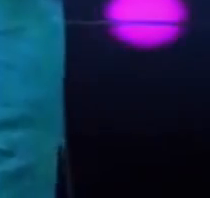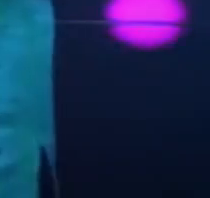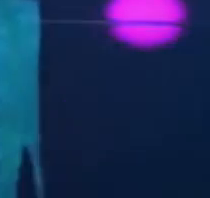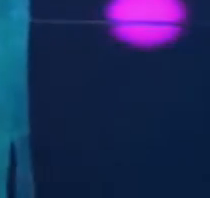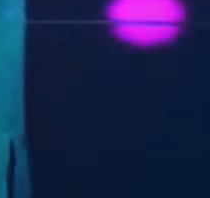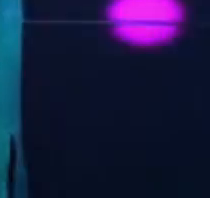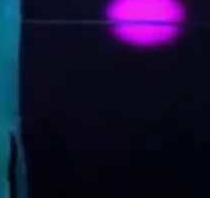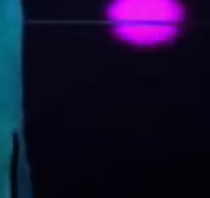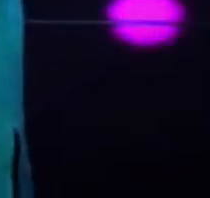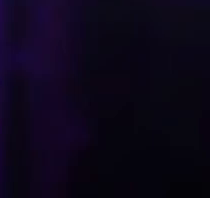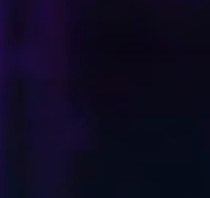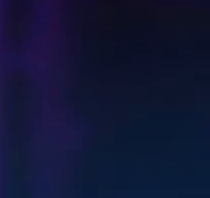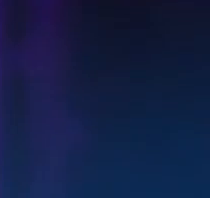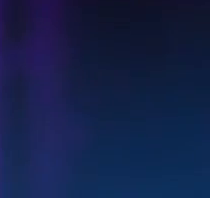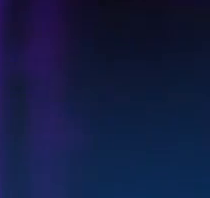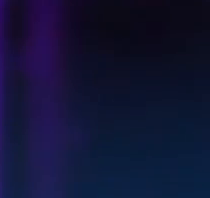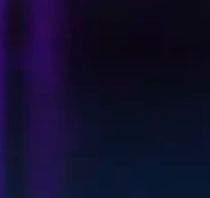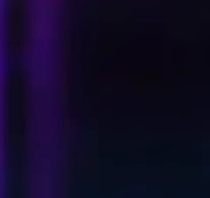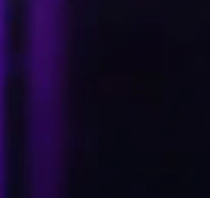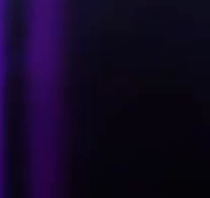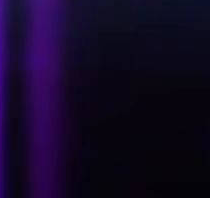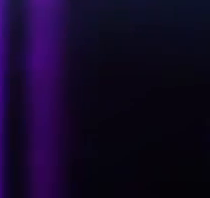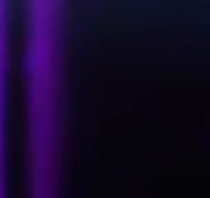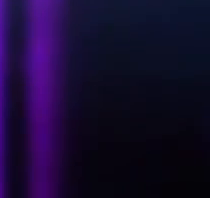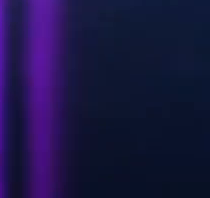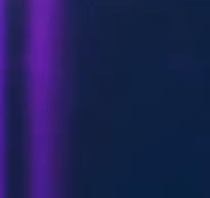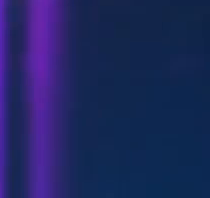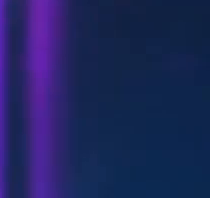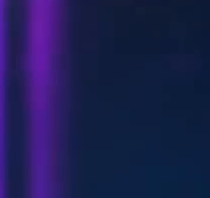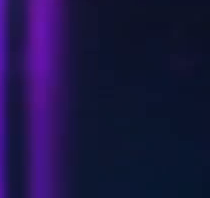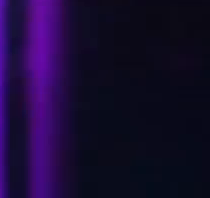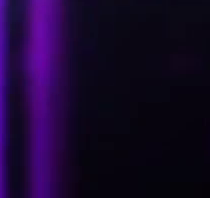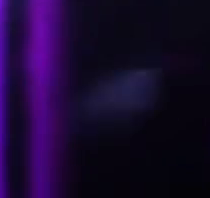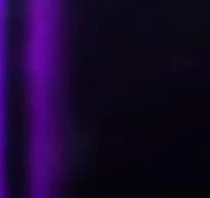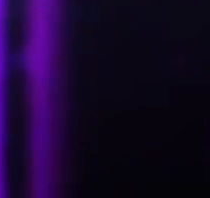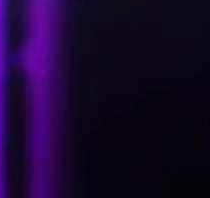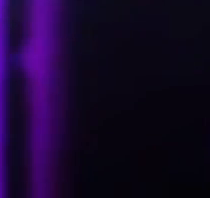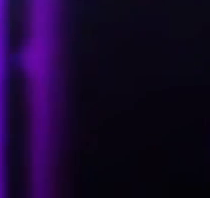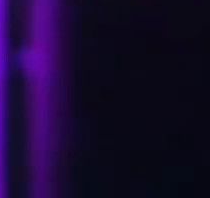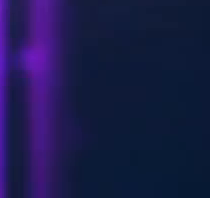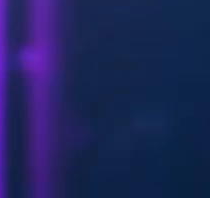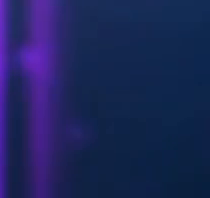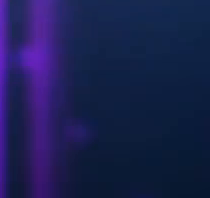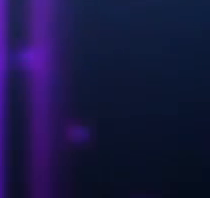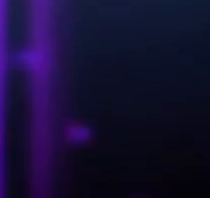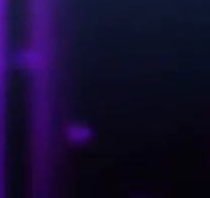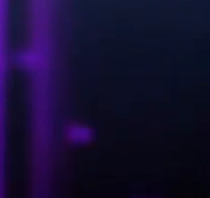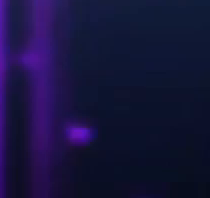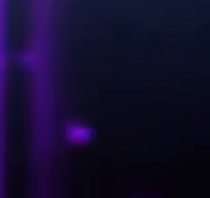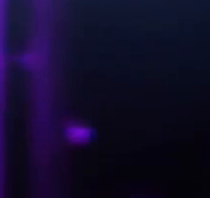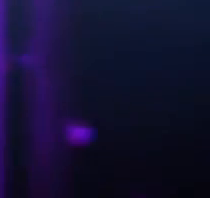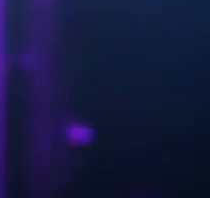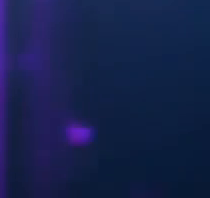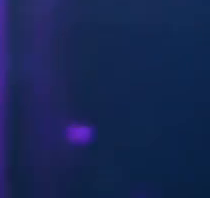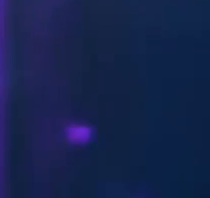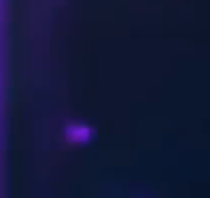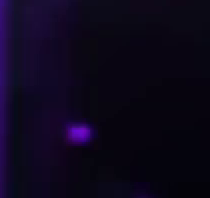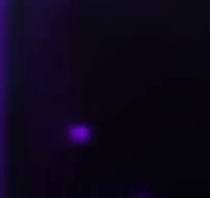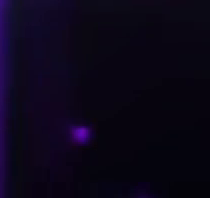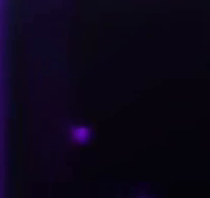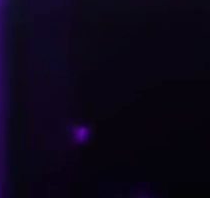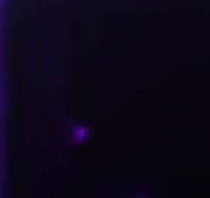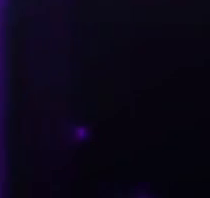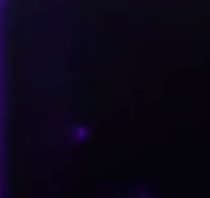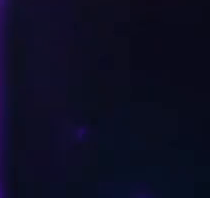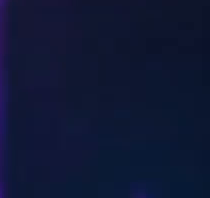So service was over and I decided to go back to Koforidua. Now, no sooner